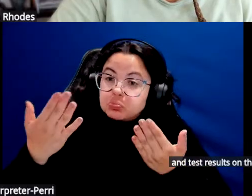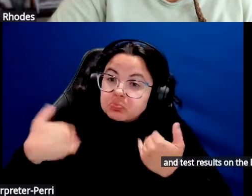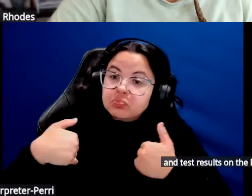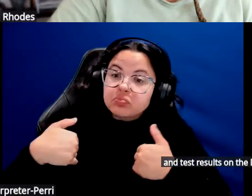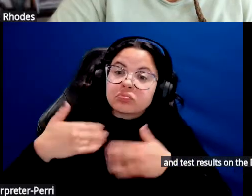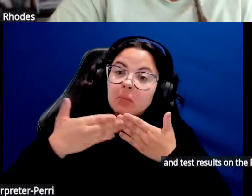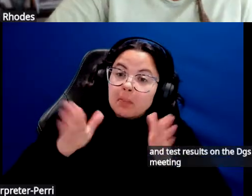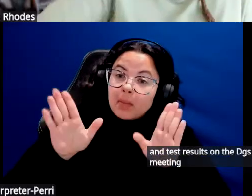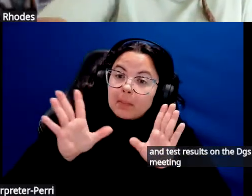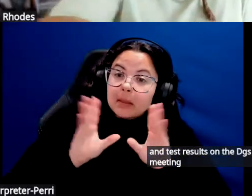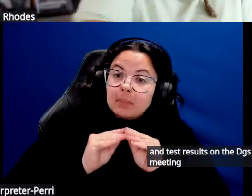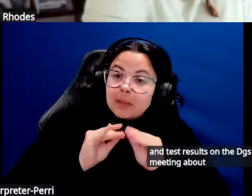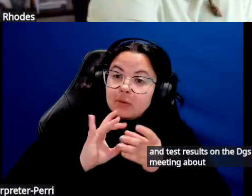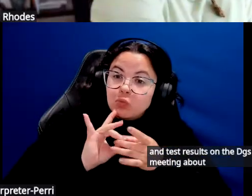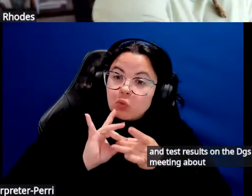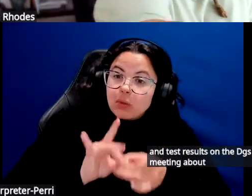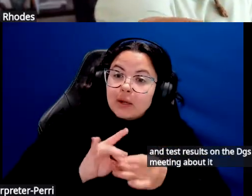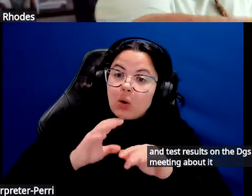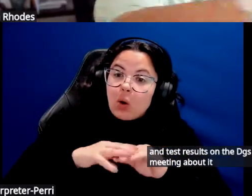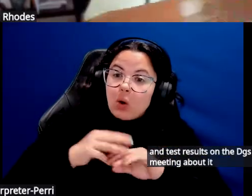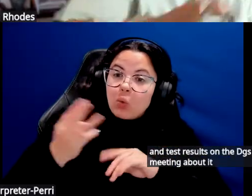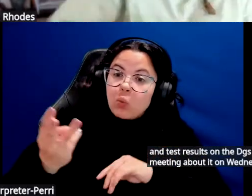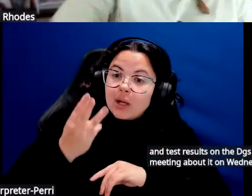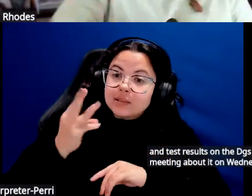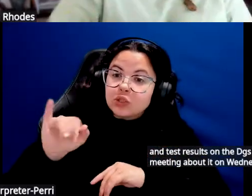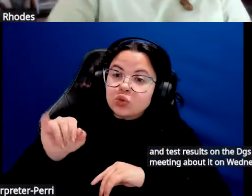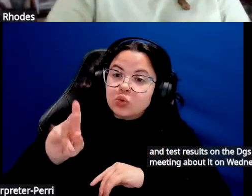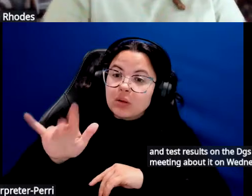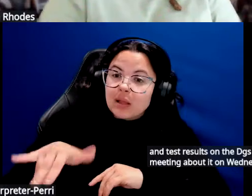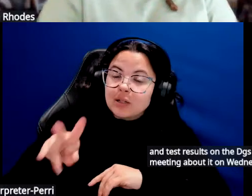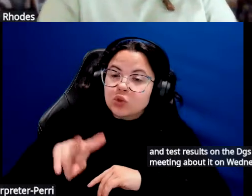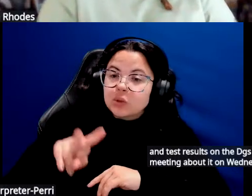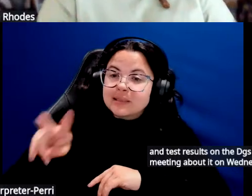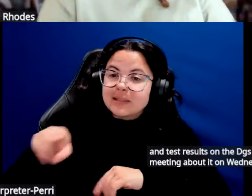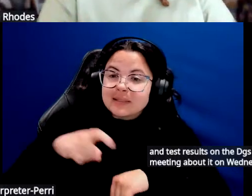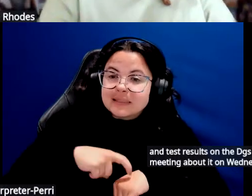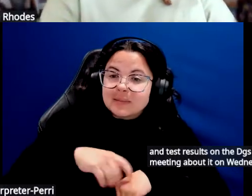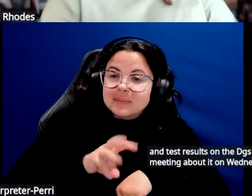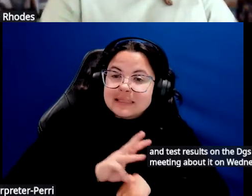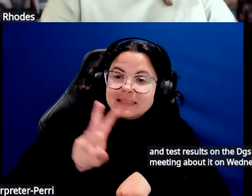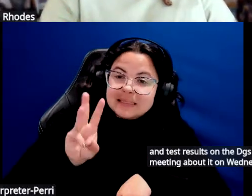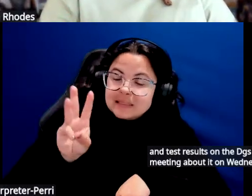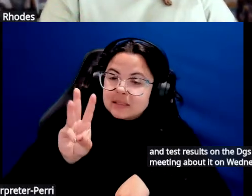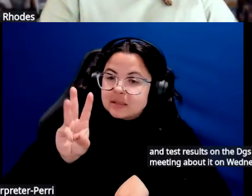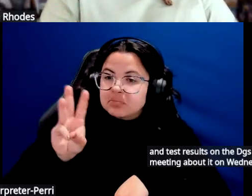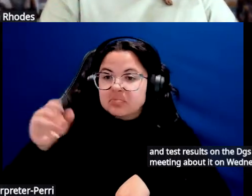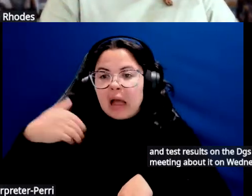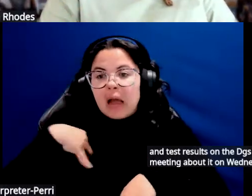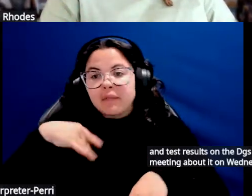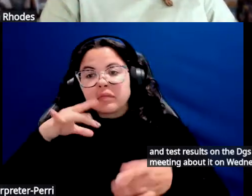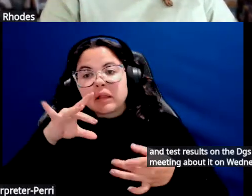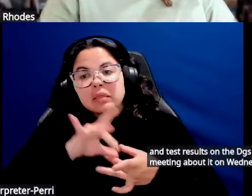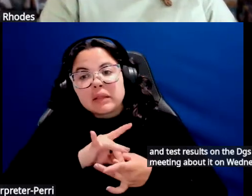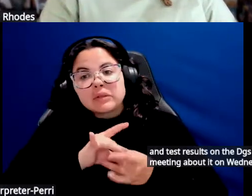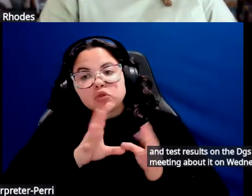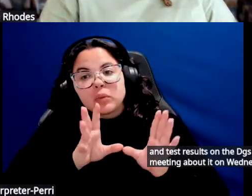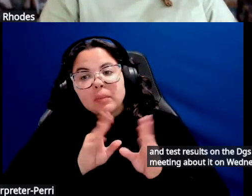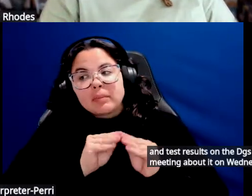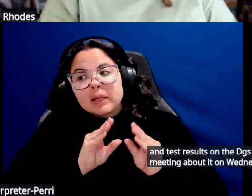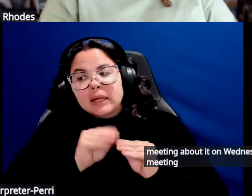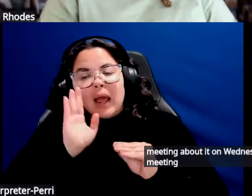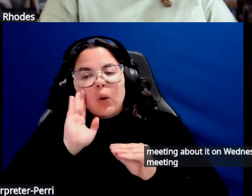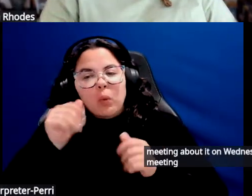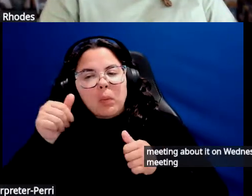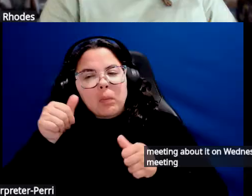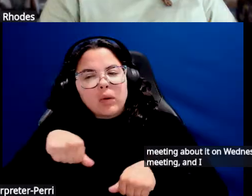meeting about it on Wednesday, July 22nd at 6 p.m. I have the link to the meeting and I'll